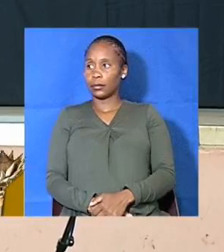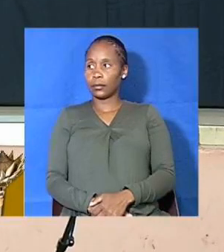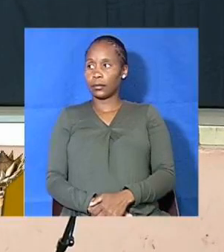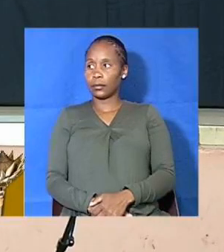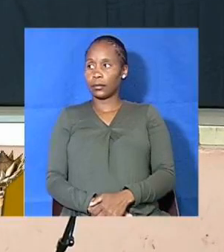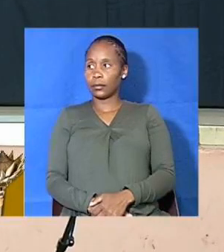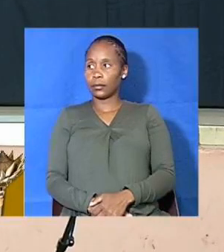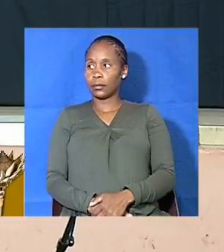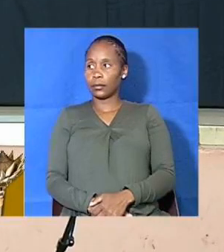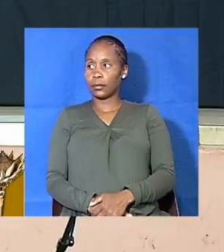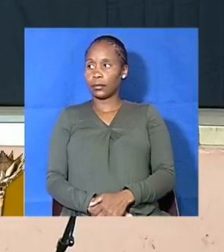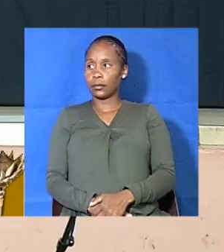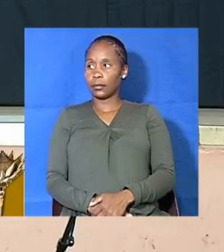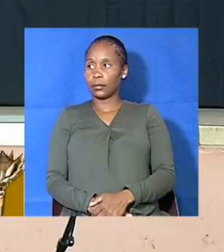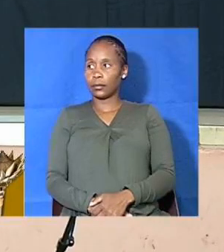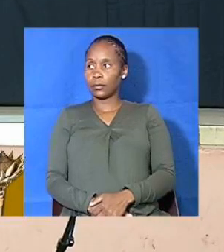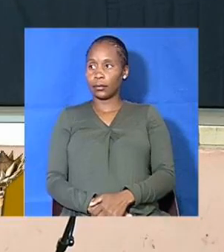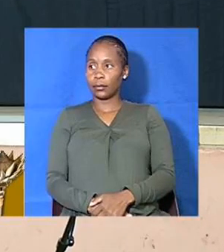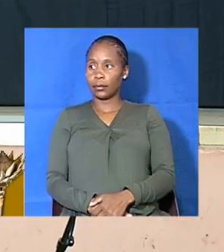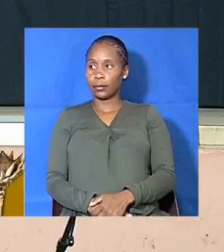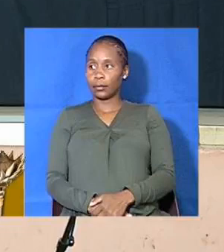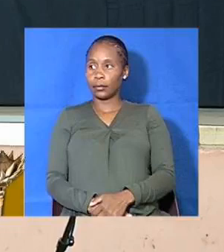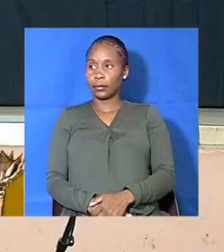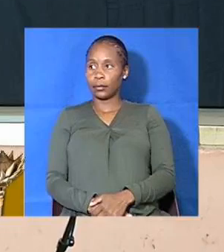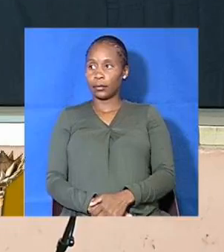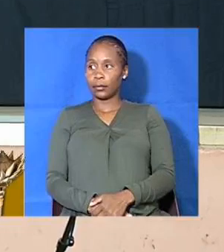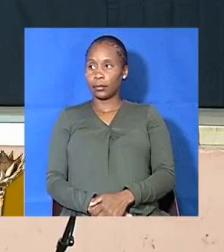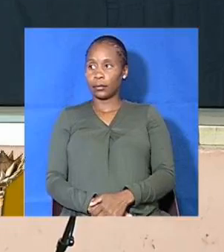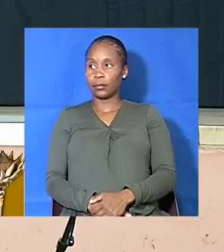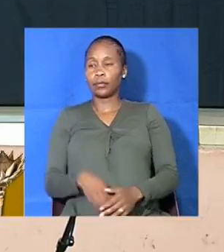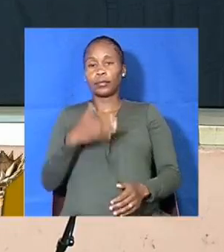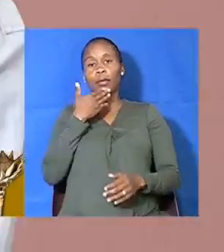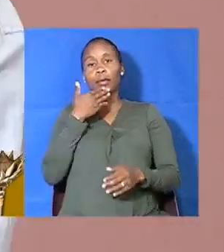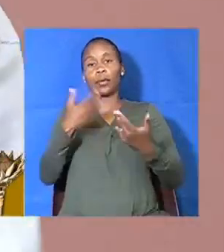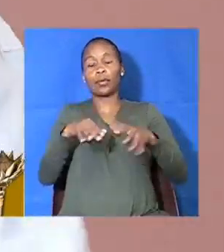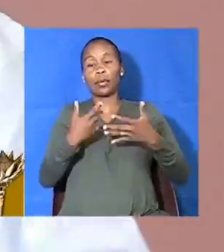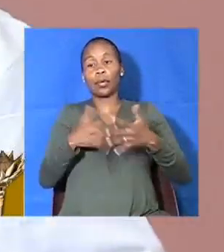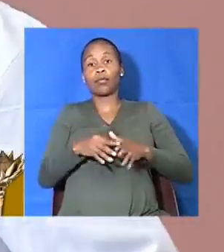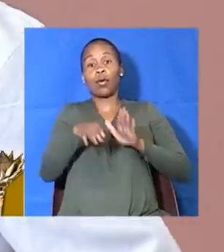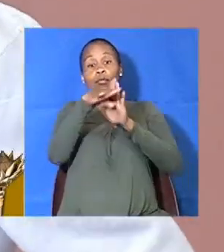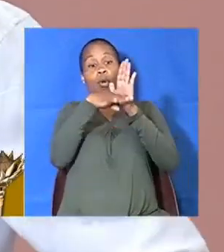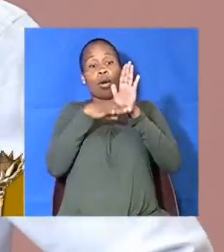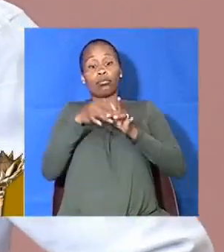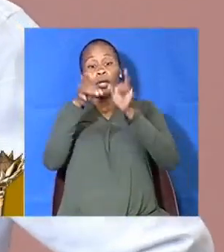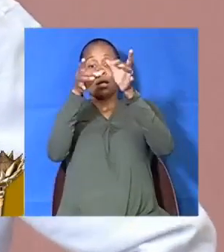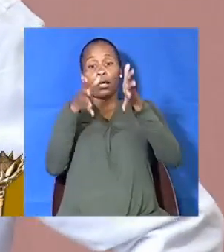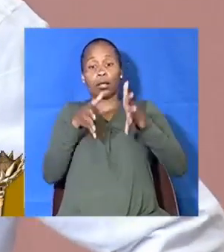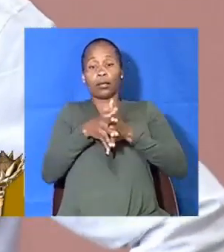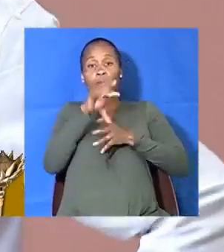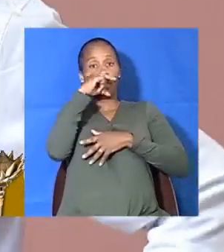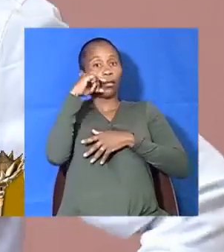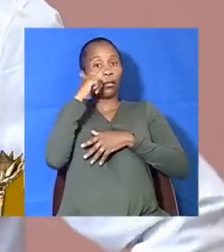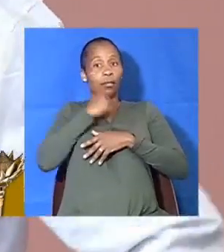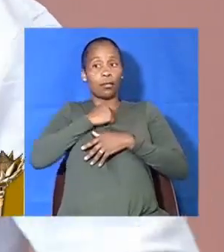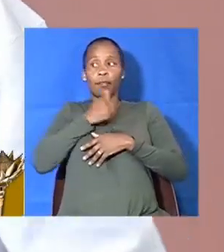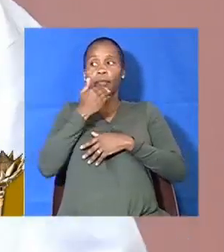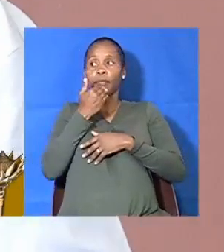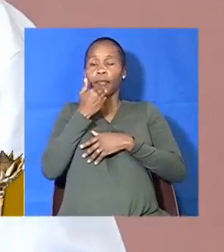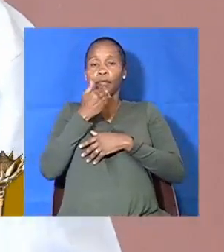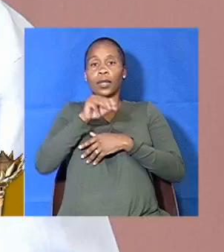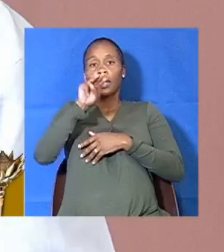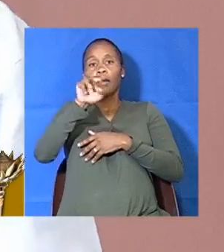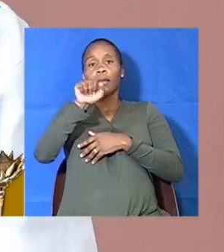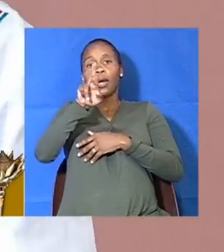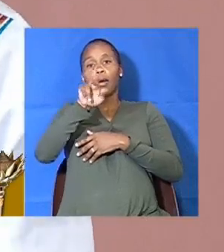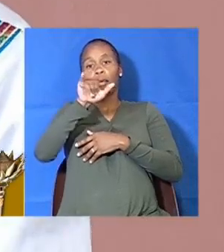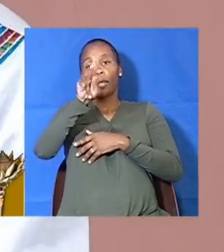re amogele le gore fa mabidi a mararo. Ke a leboga. Thank you very much, Chairperson. My name